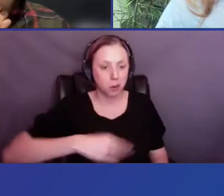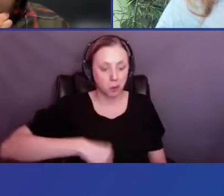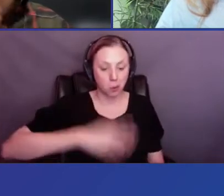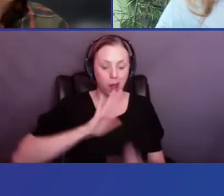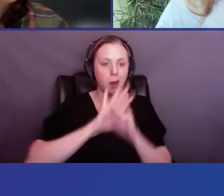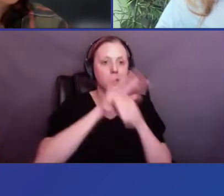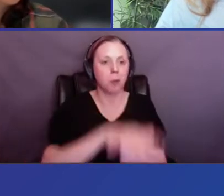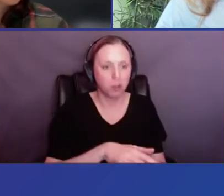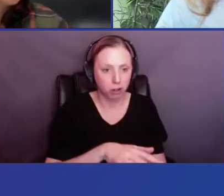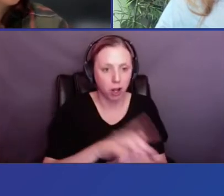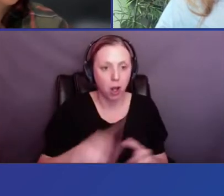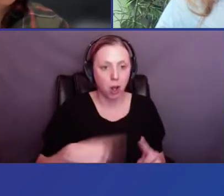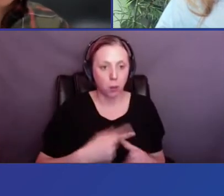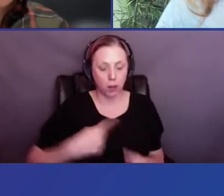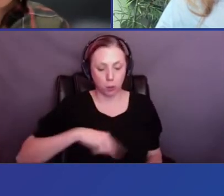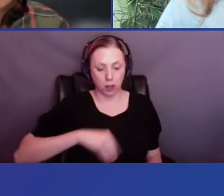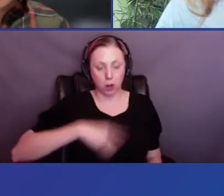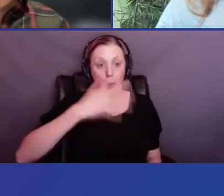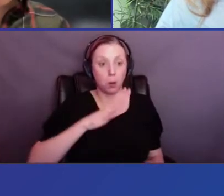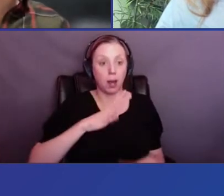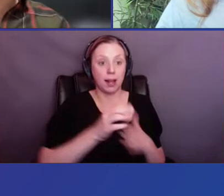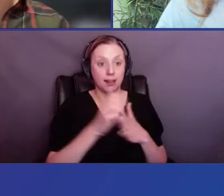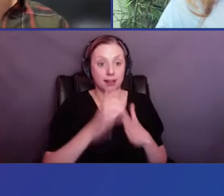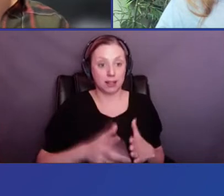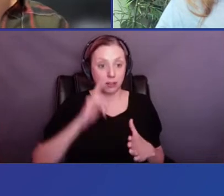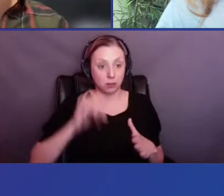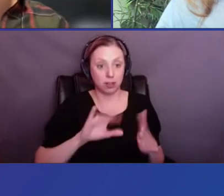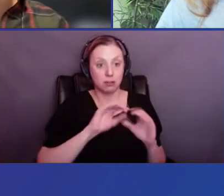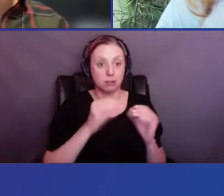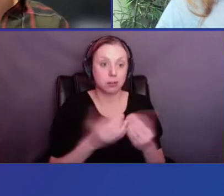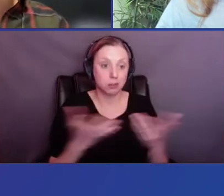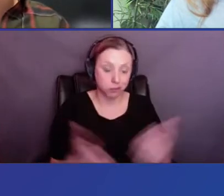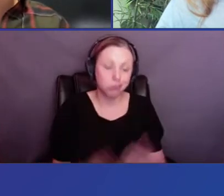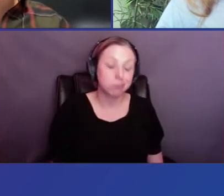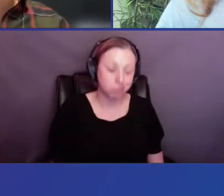we happen to be also white leaders of these organizations.